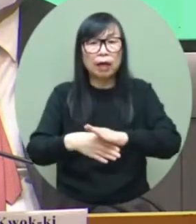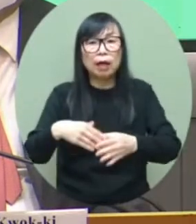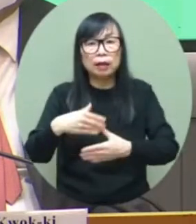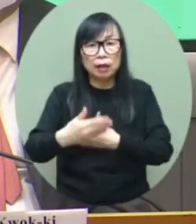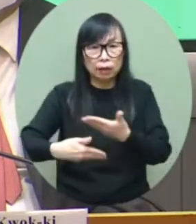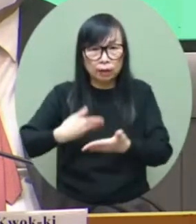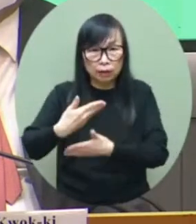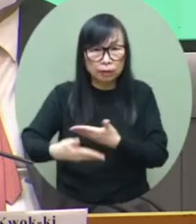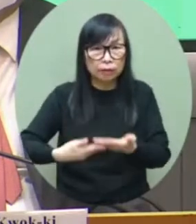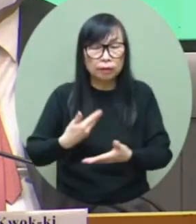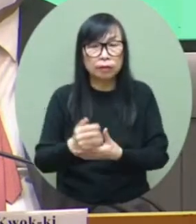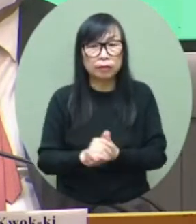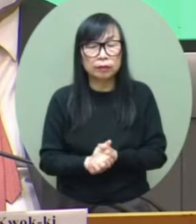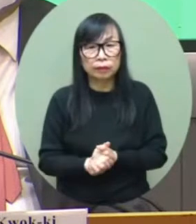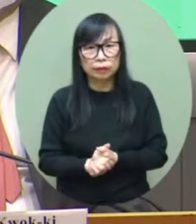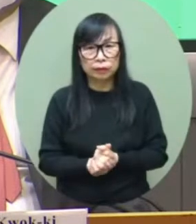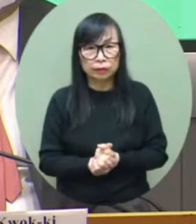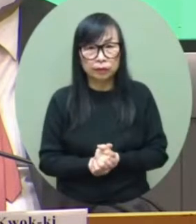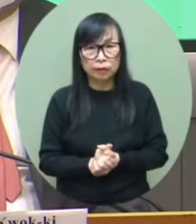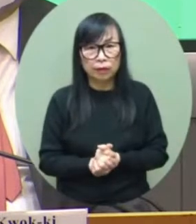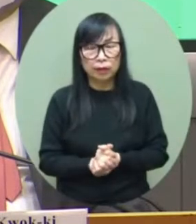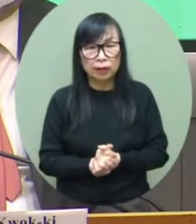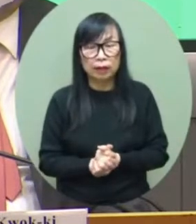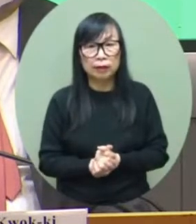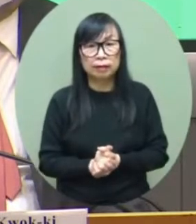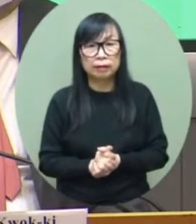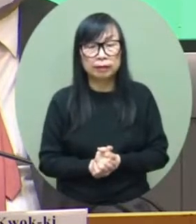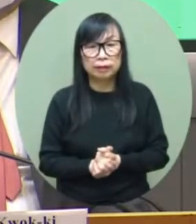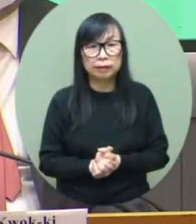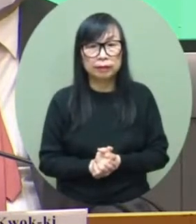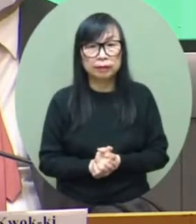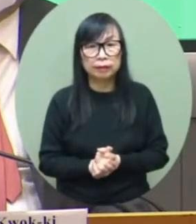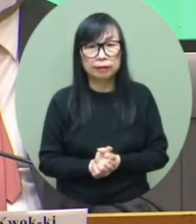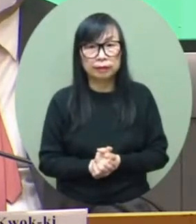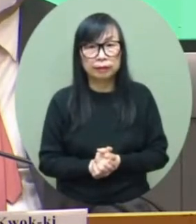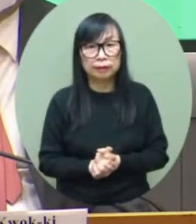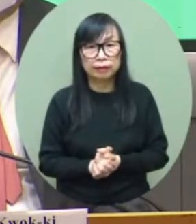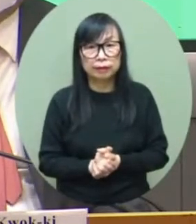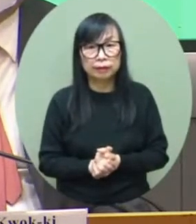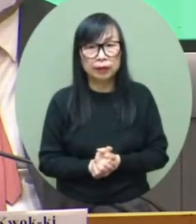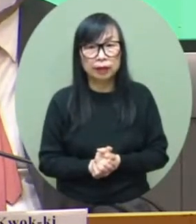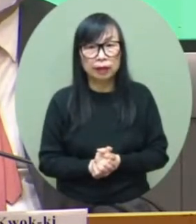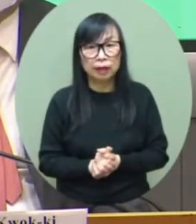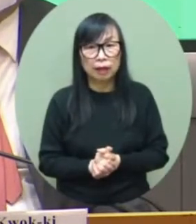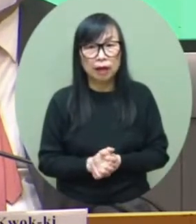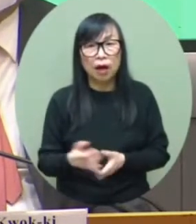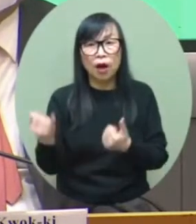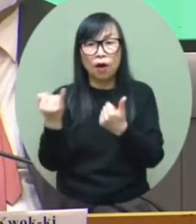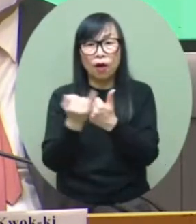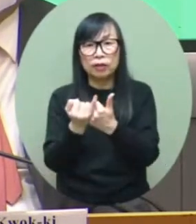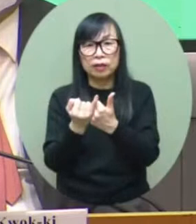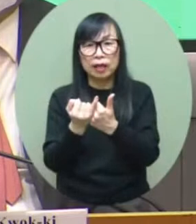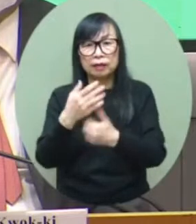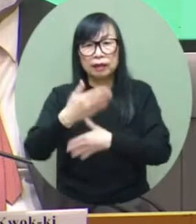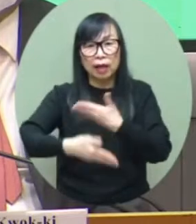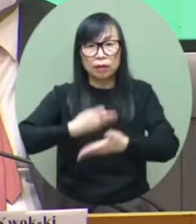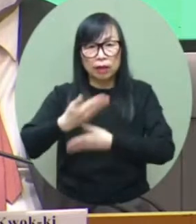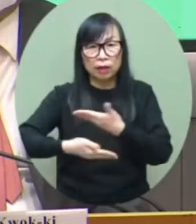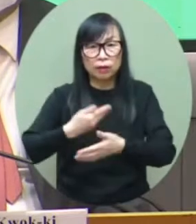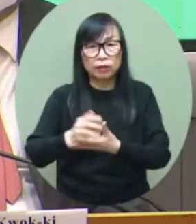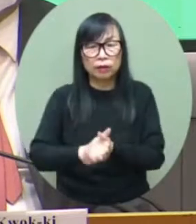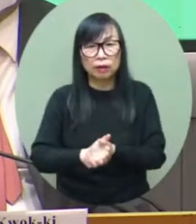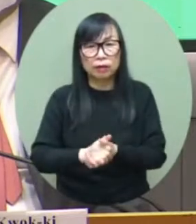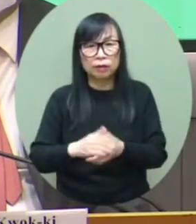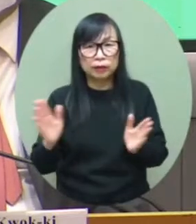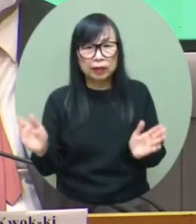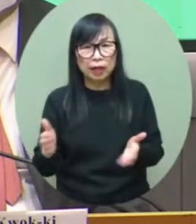of business cooperation as well as a cultural exchange. There will also be student